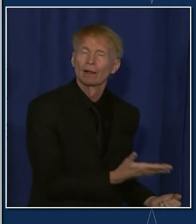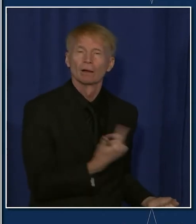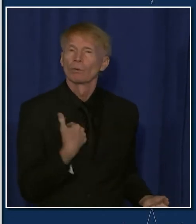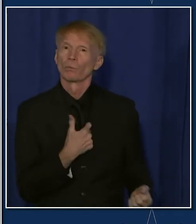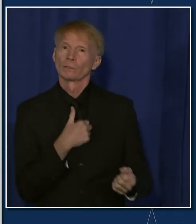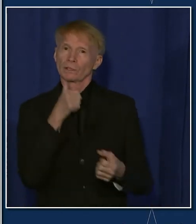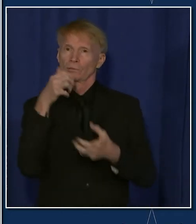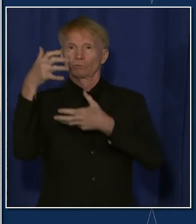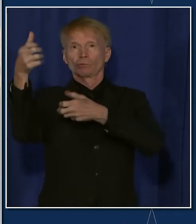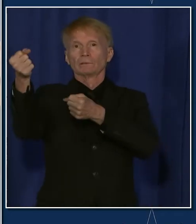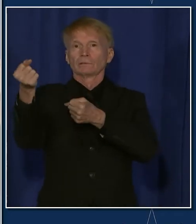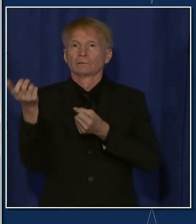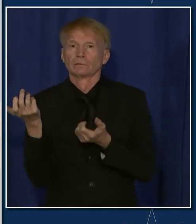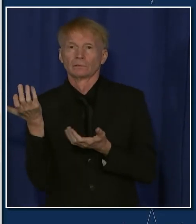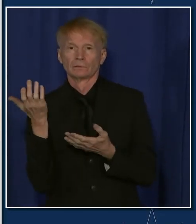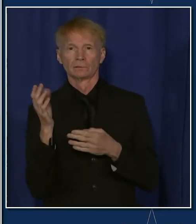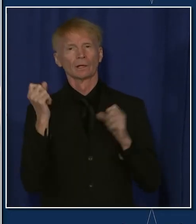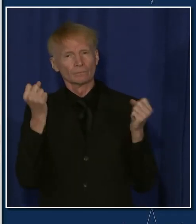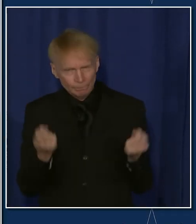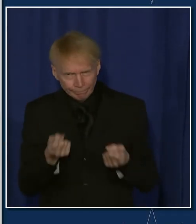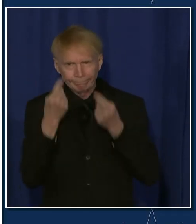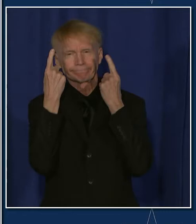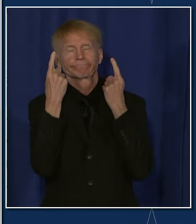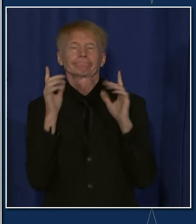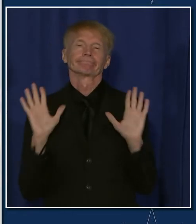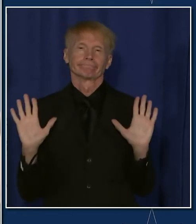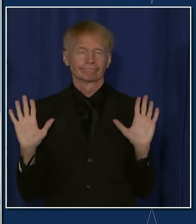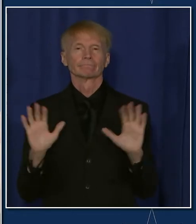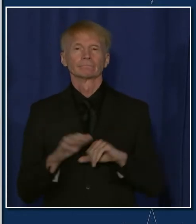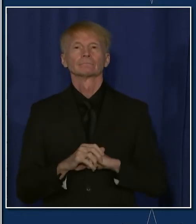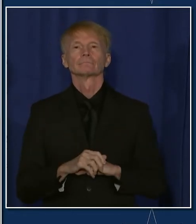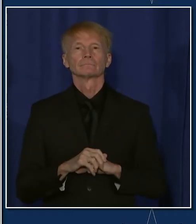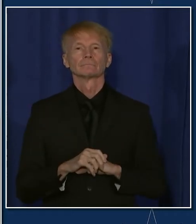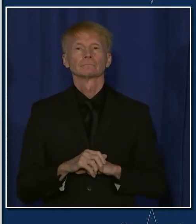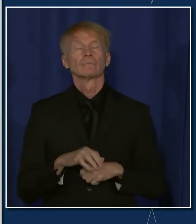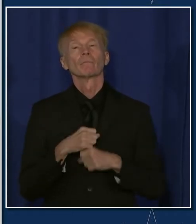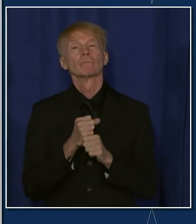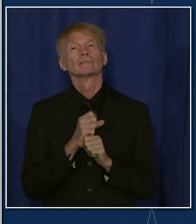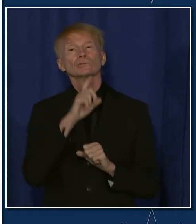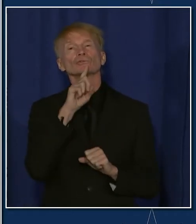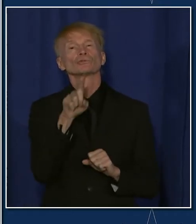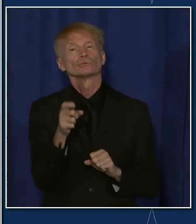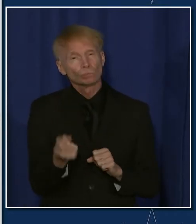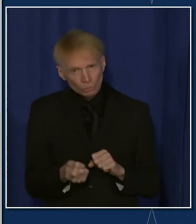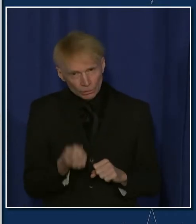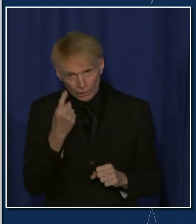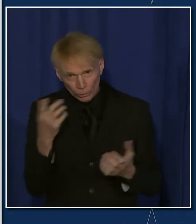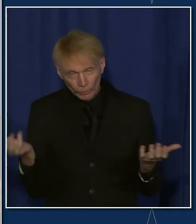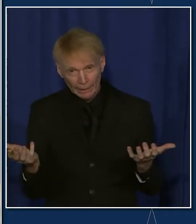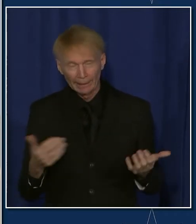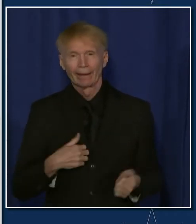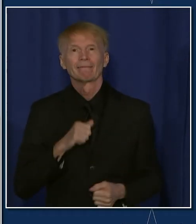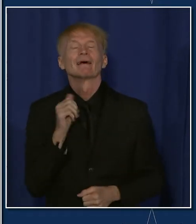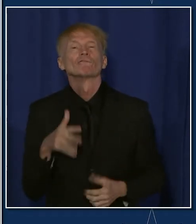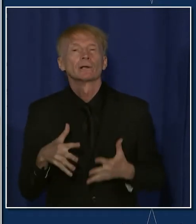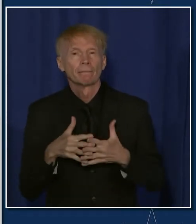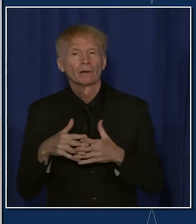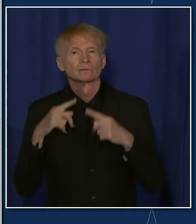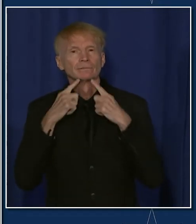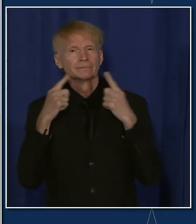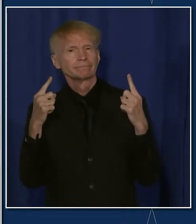certain institutions. I get that. But let me assure you that there are African Americans of note,